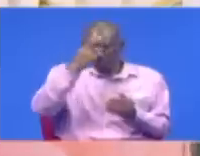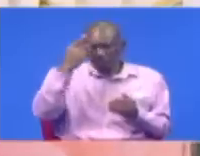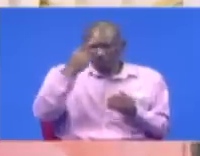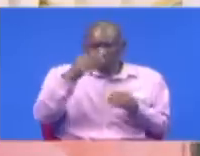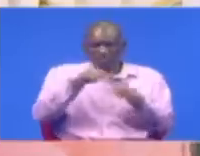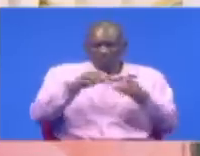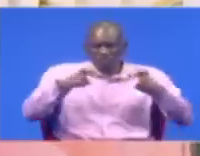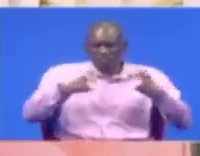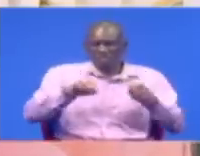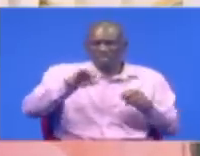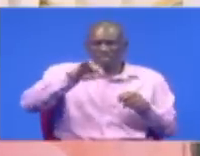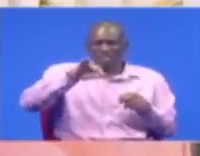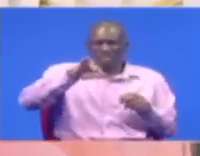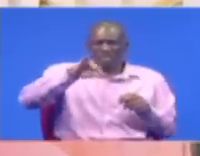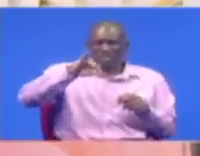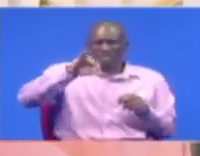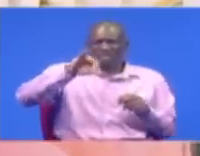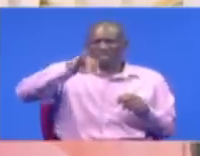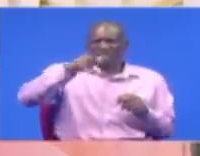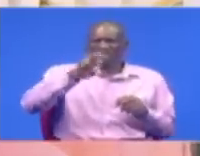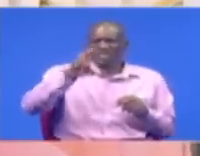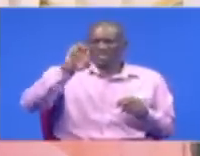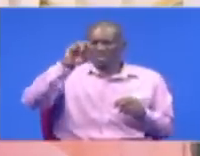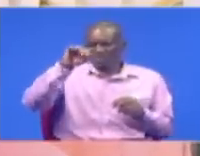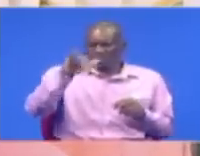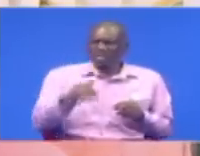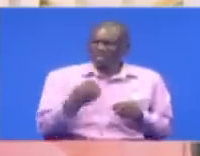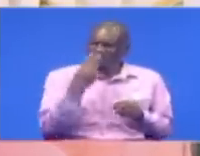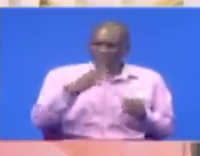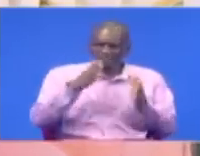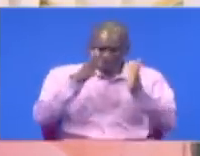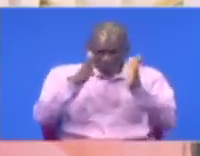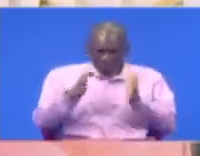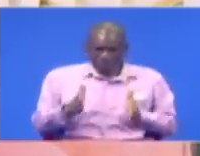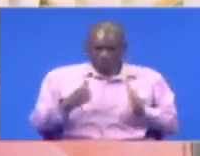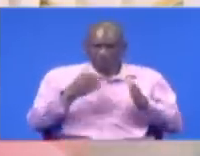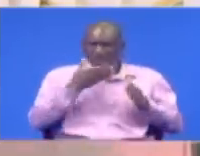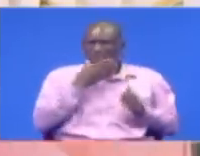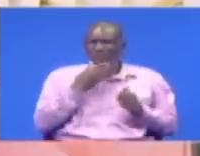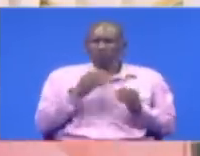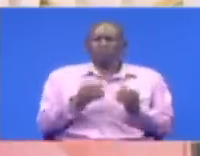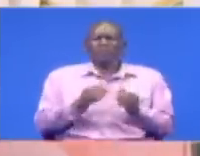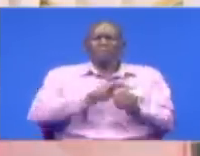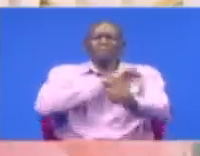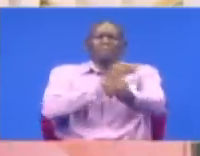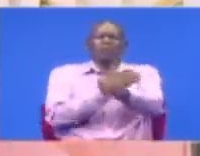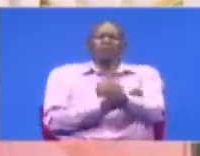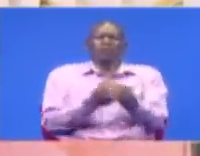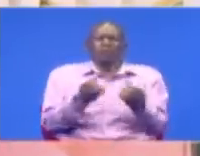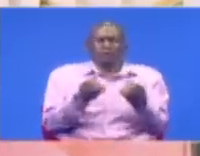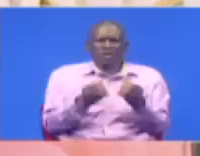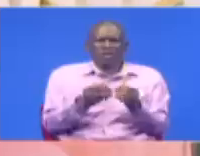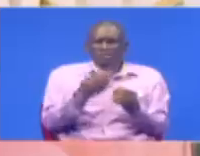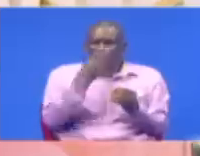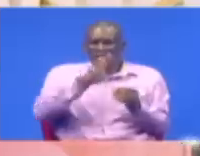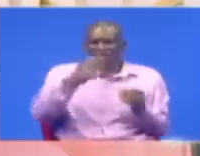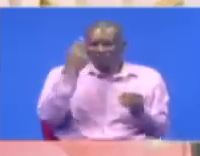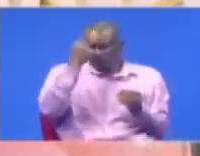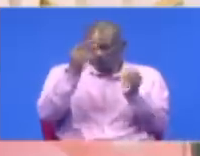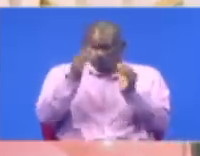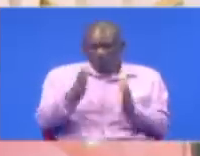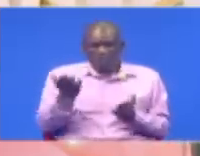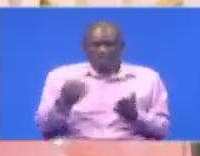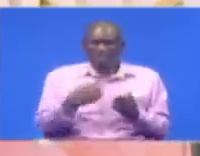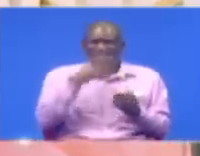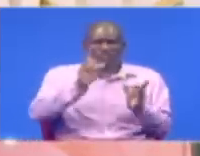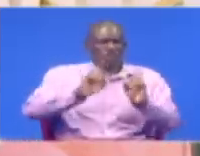you look at Jeremy Bentham, he considers man to be sovereign. You consider other philosophers, they